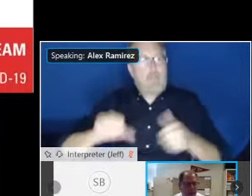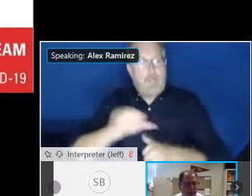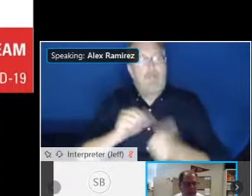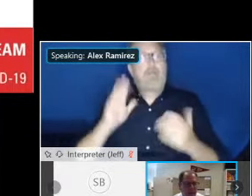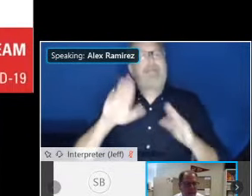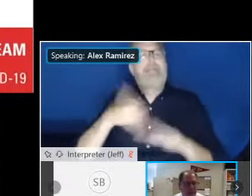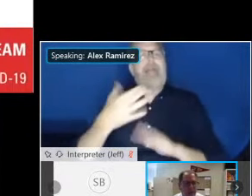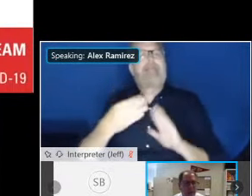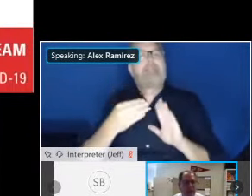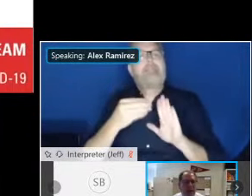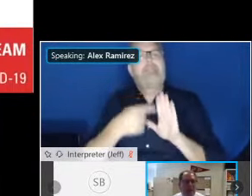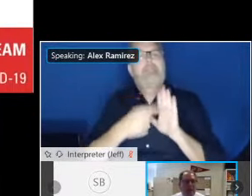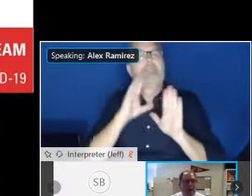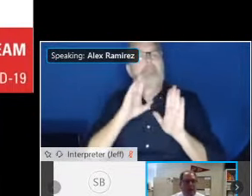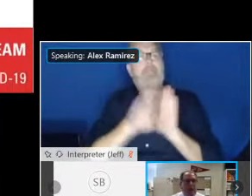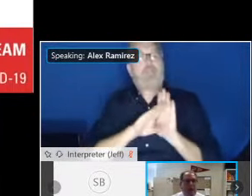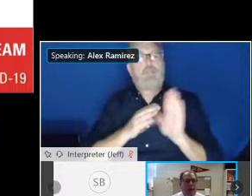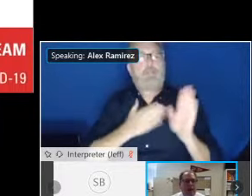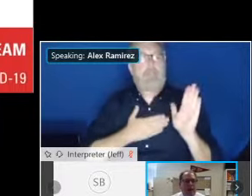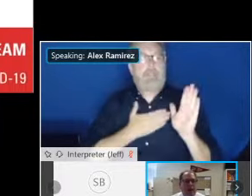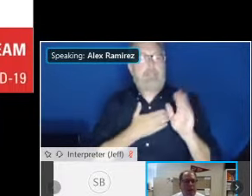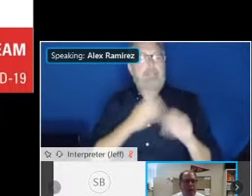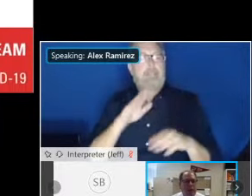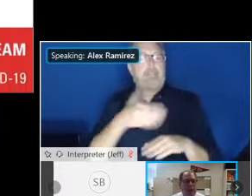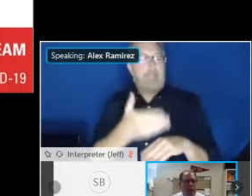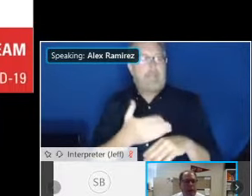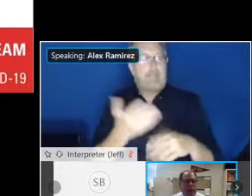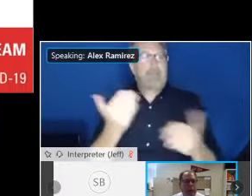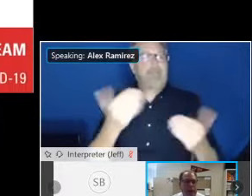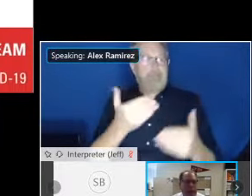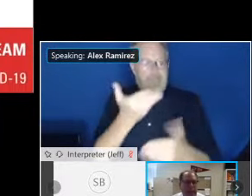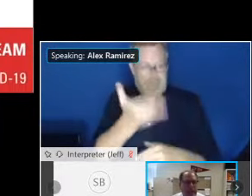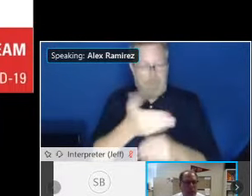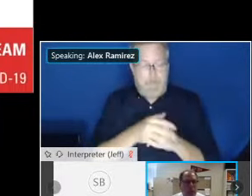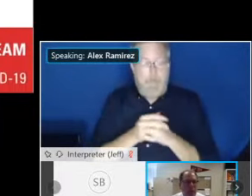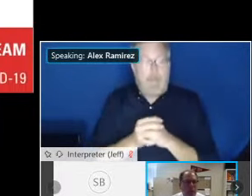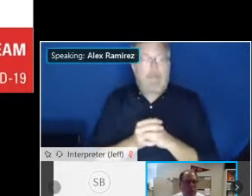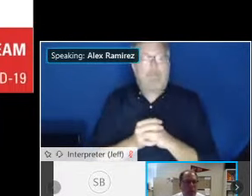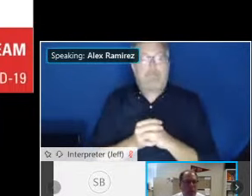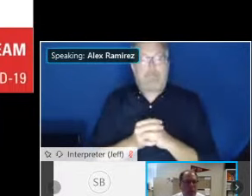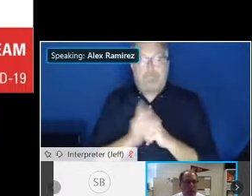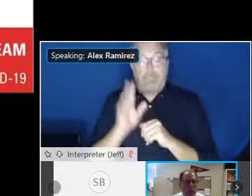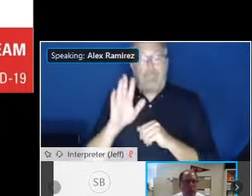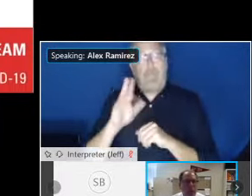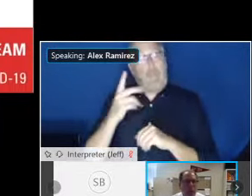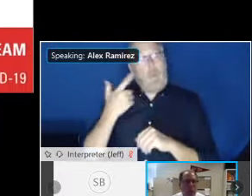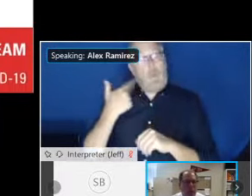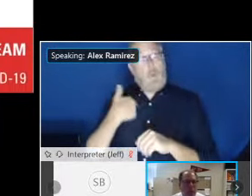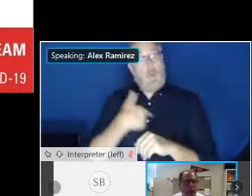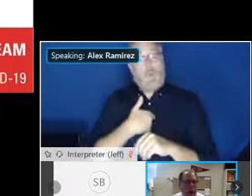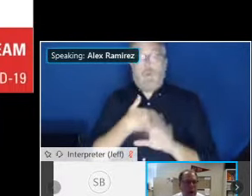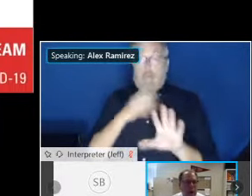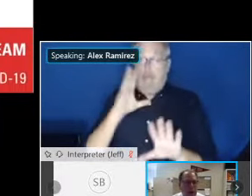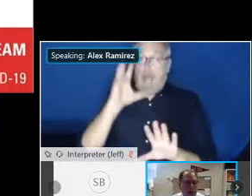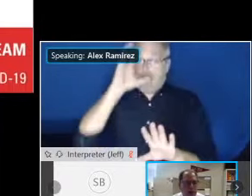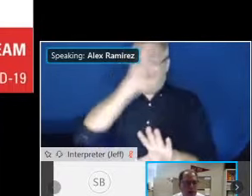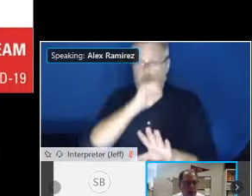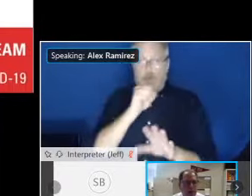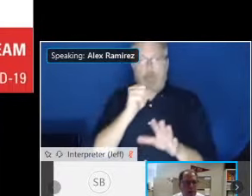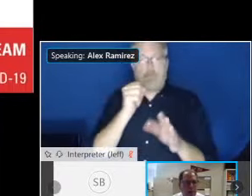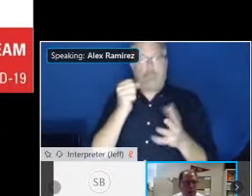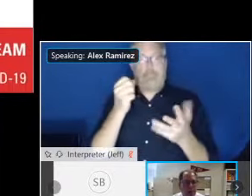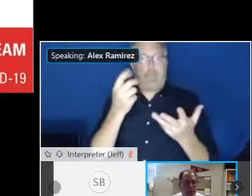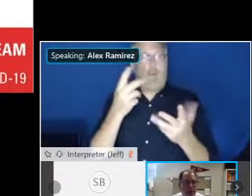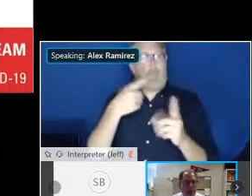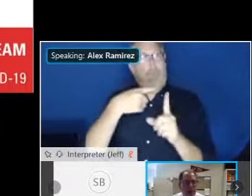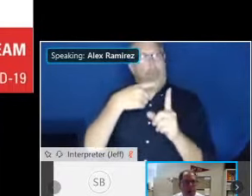let's move on to the next slide, please. So again, Assuming there are some